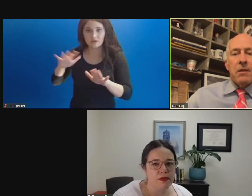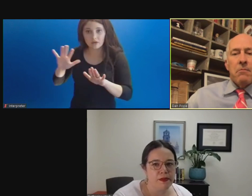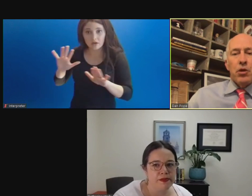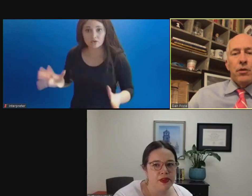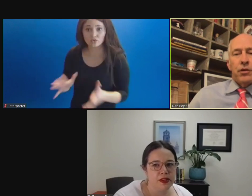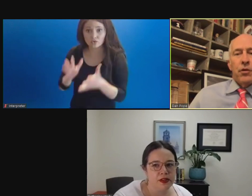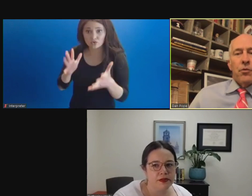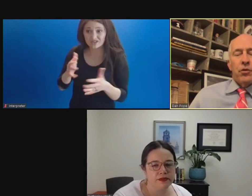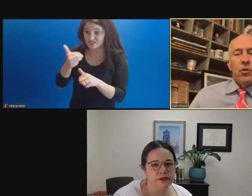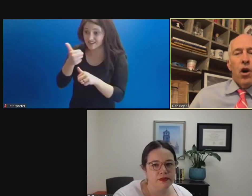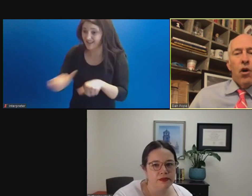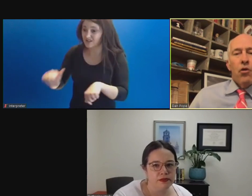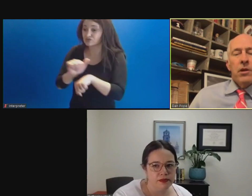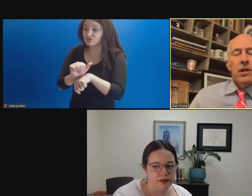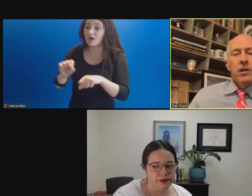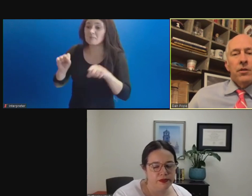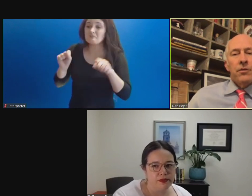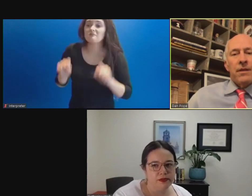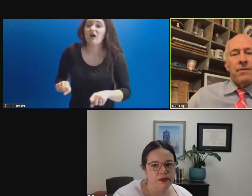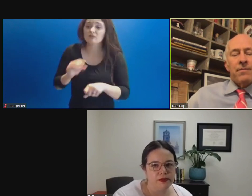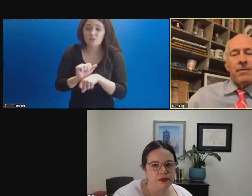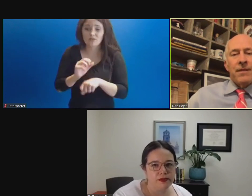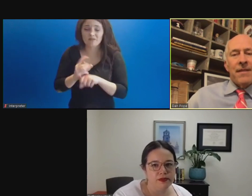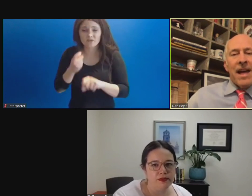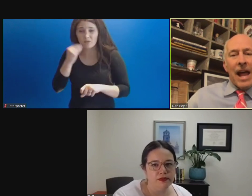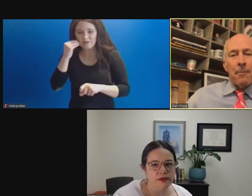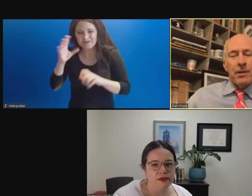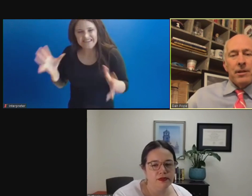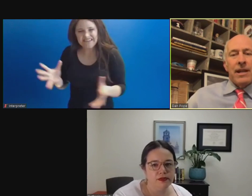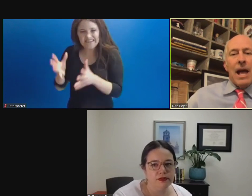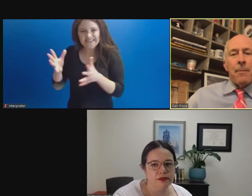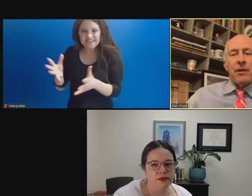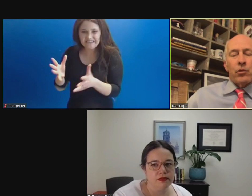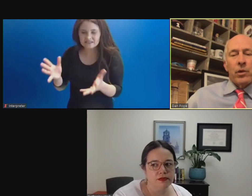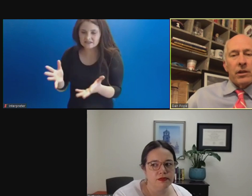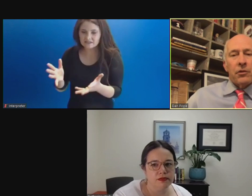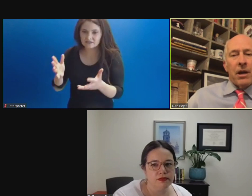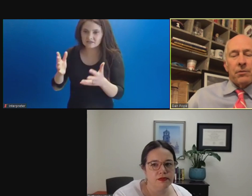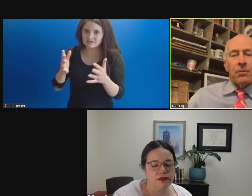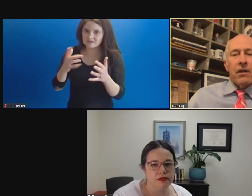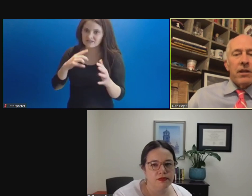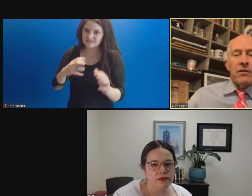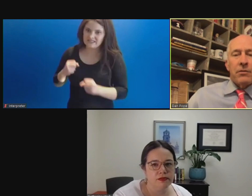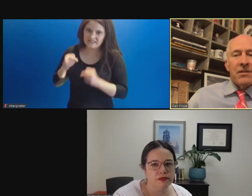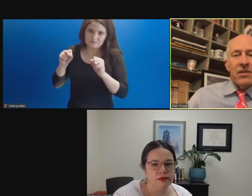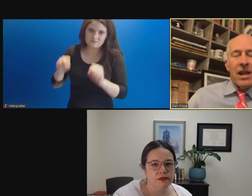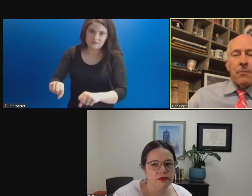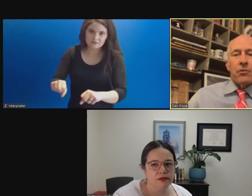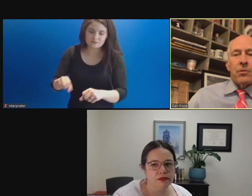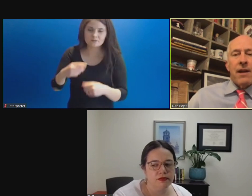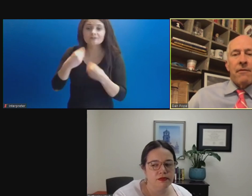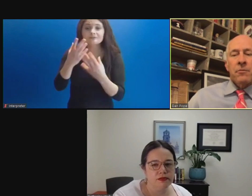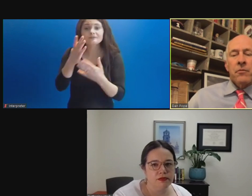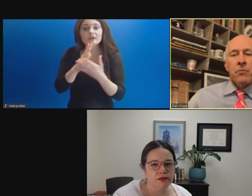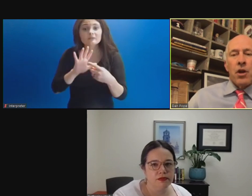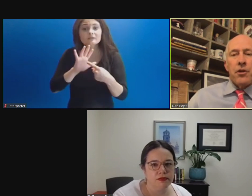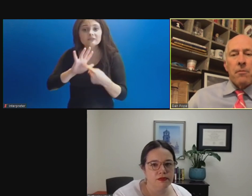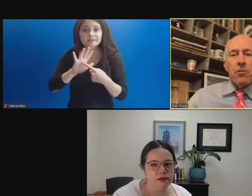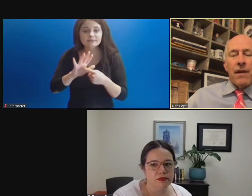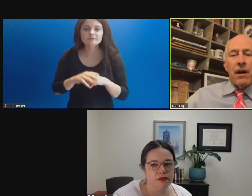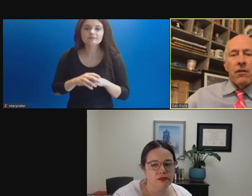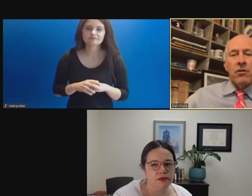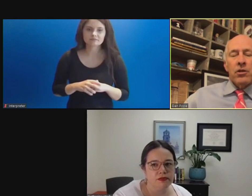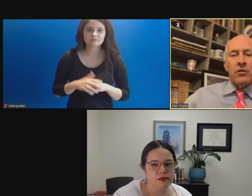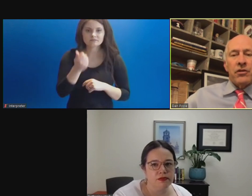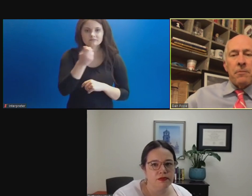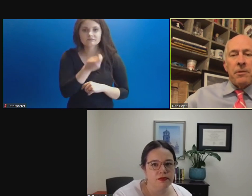that can be moved to home that happen as quickly as possible. And I'll give you some examples. We have a number